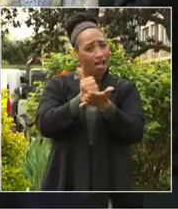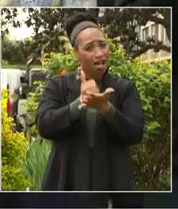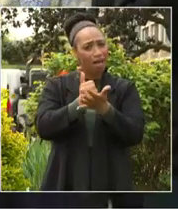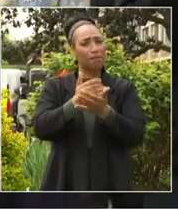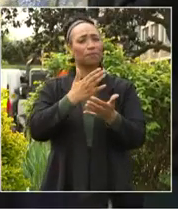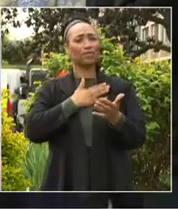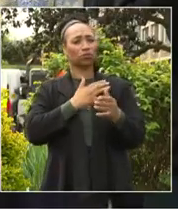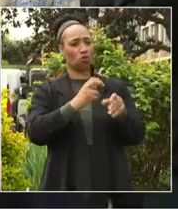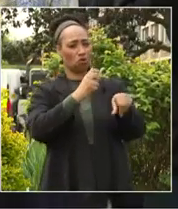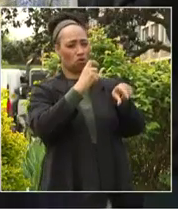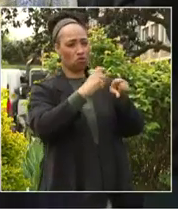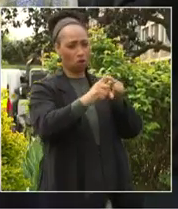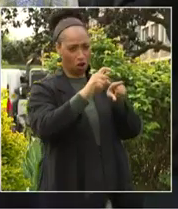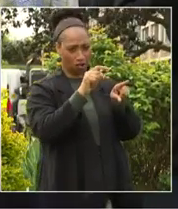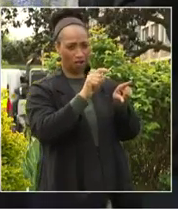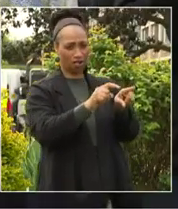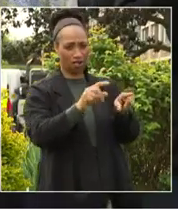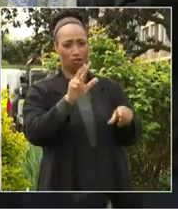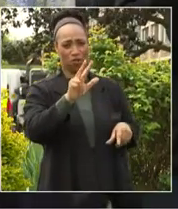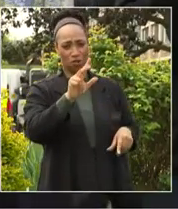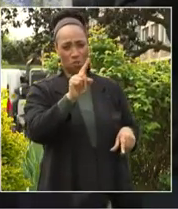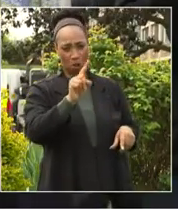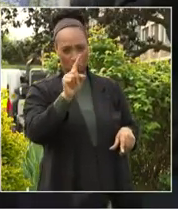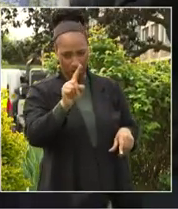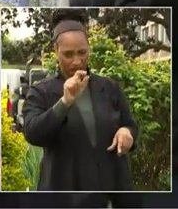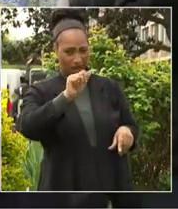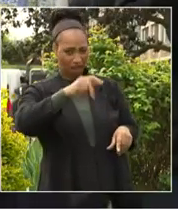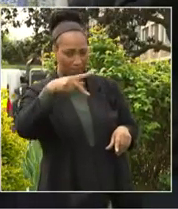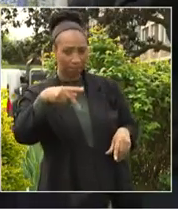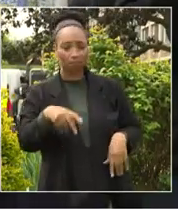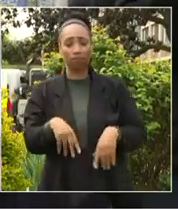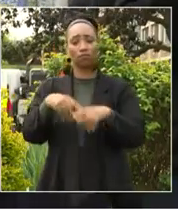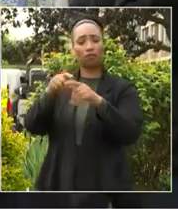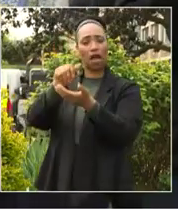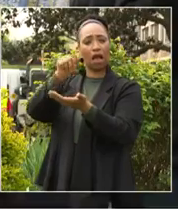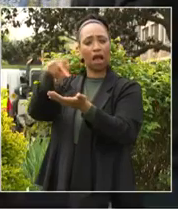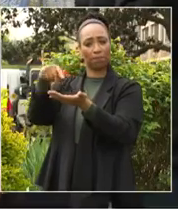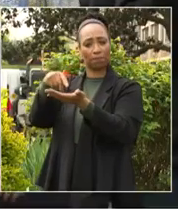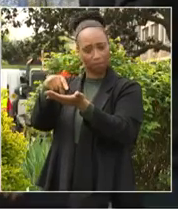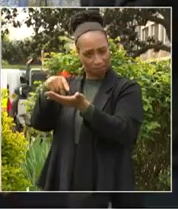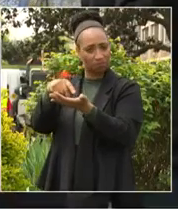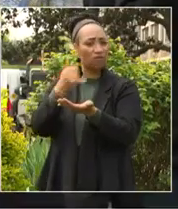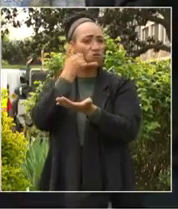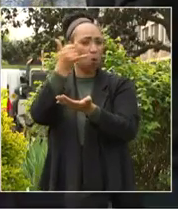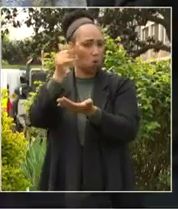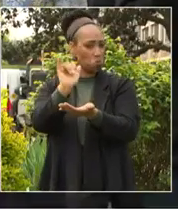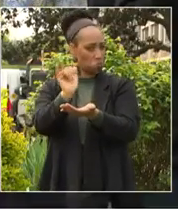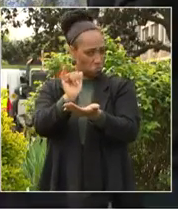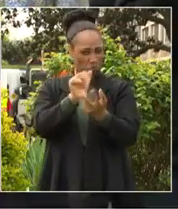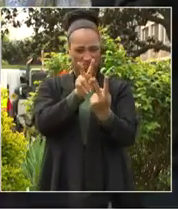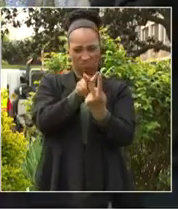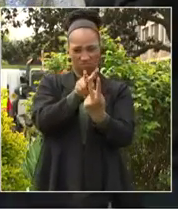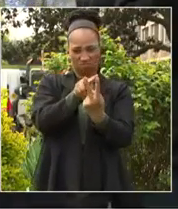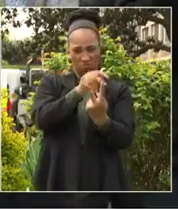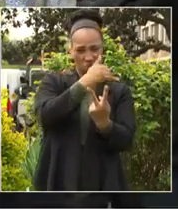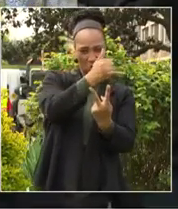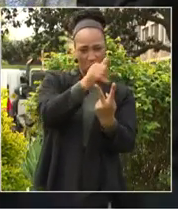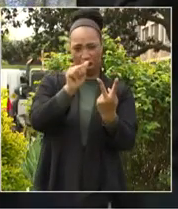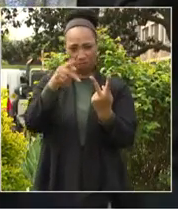to organize to help your neighborhood yourself. And that could be from cleanups to